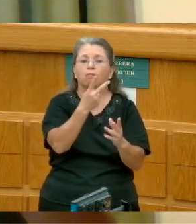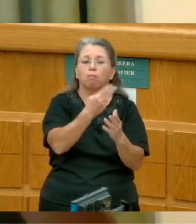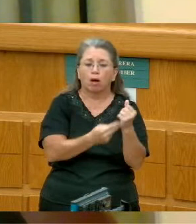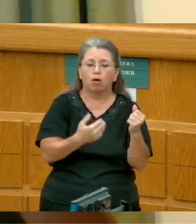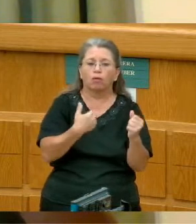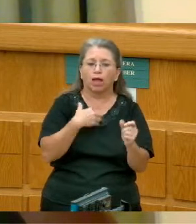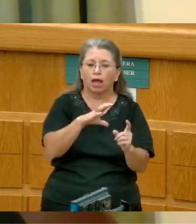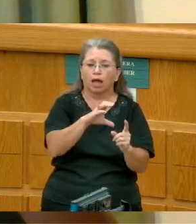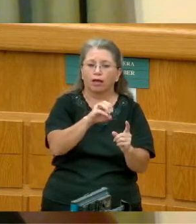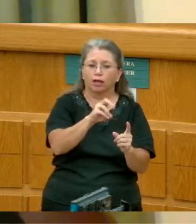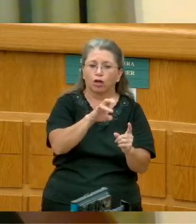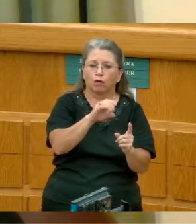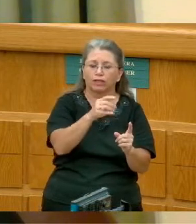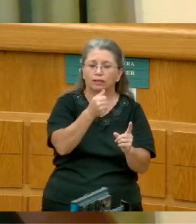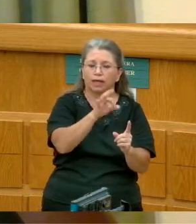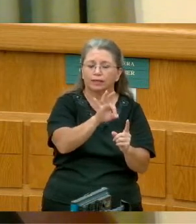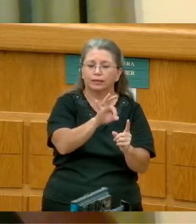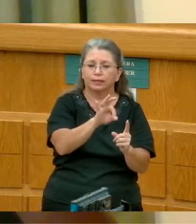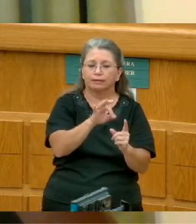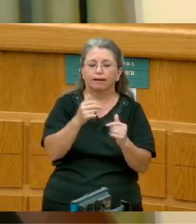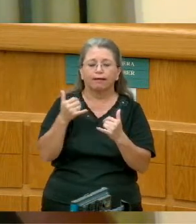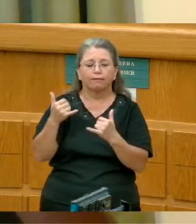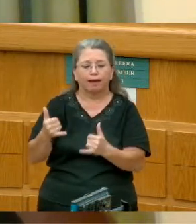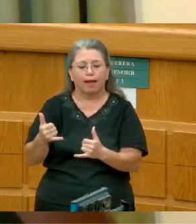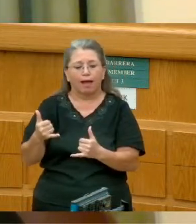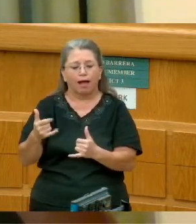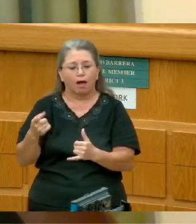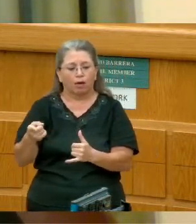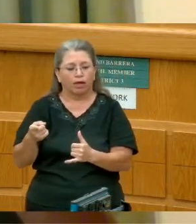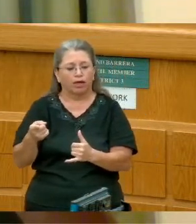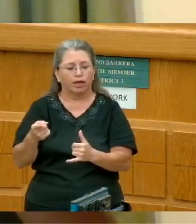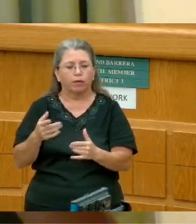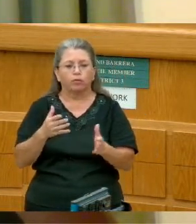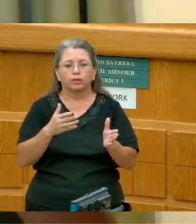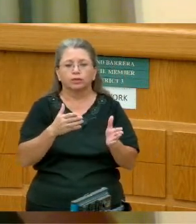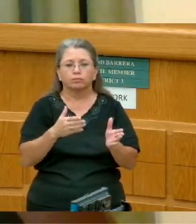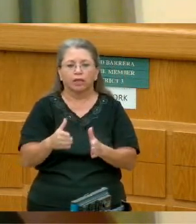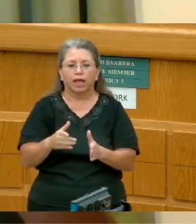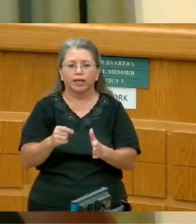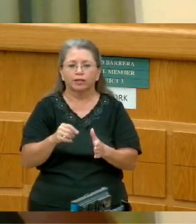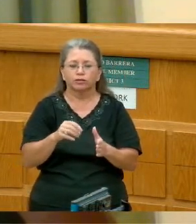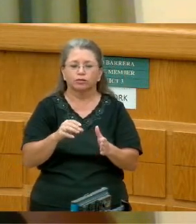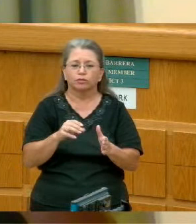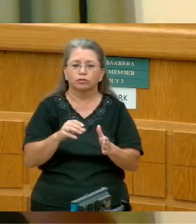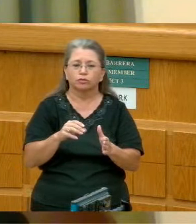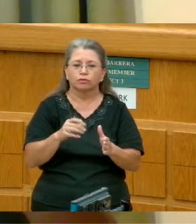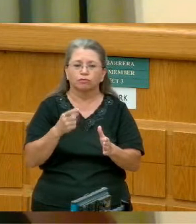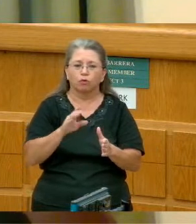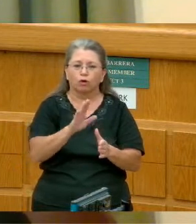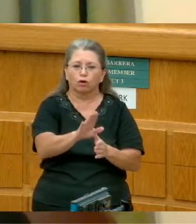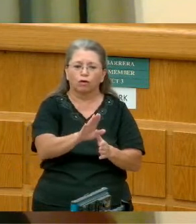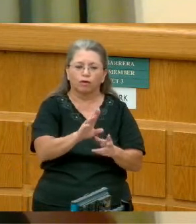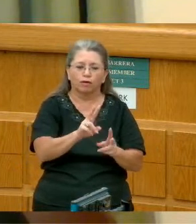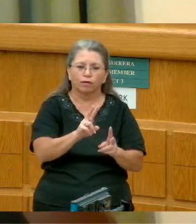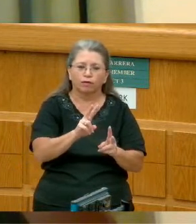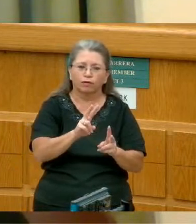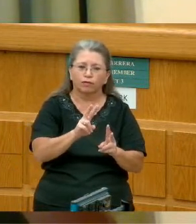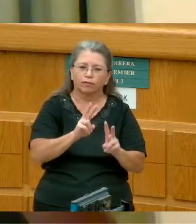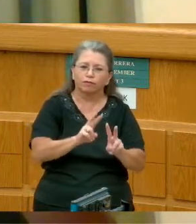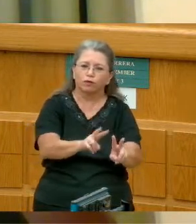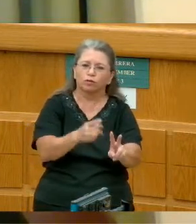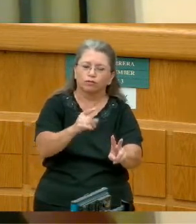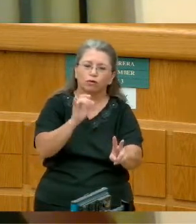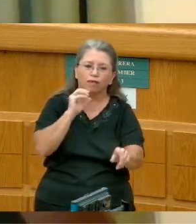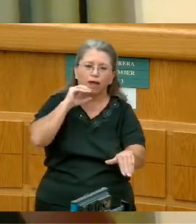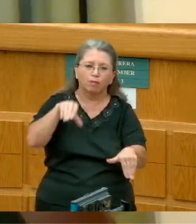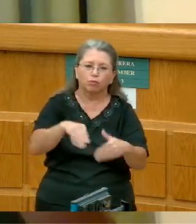to conduct a funeral for the young bride-to-be instead of the wedding they were preparing for. This past weekend,